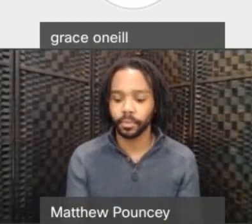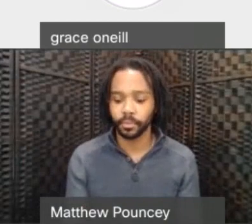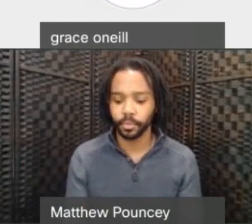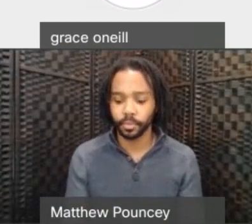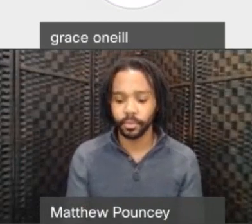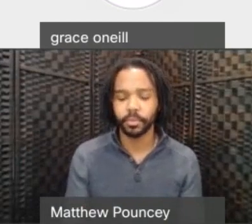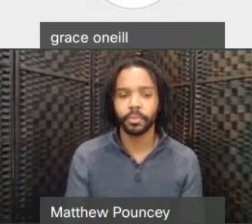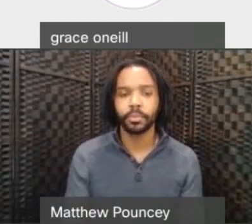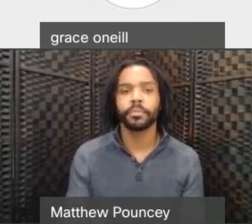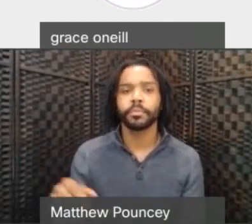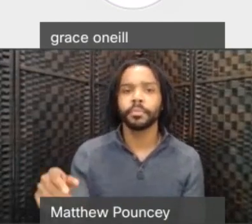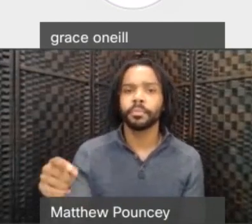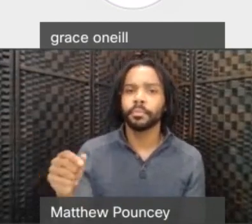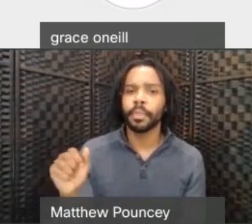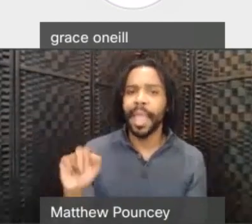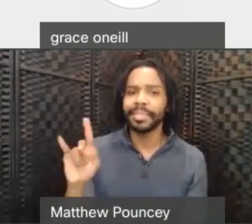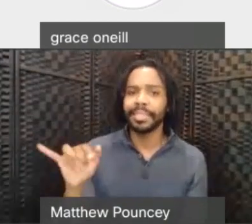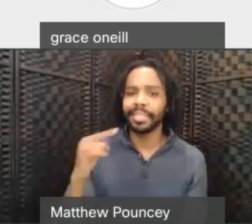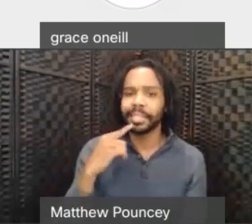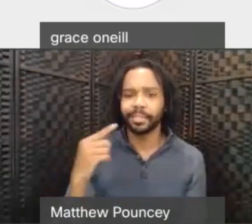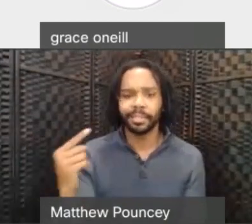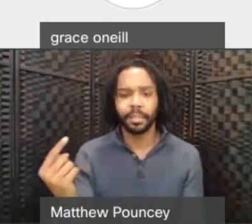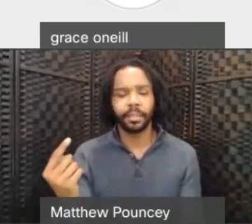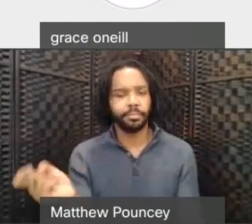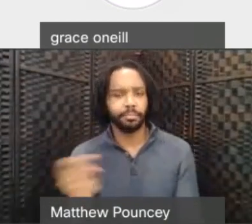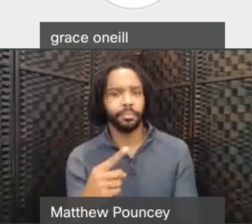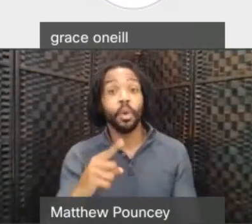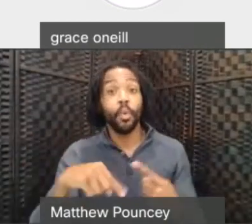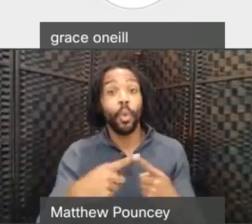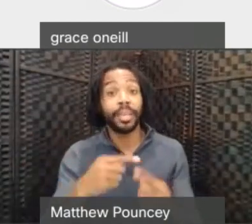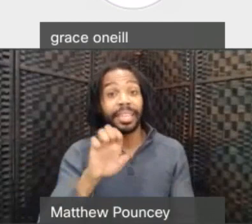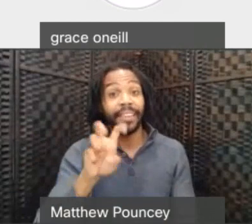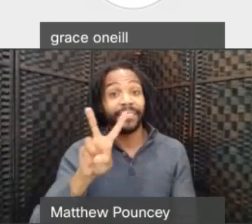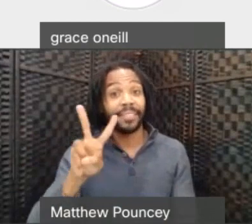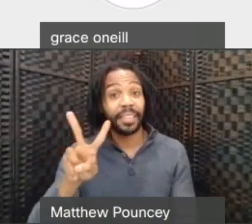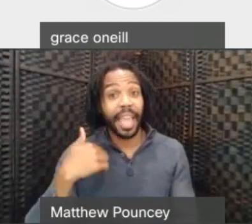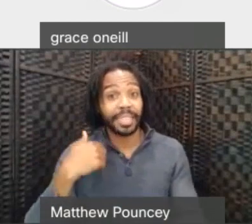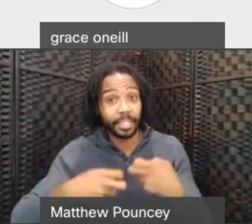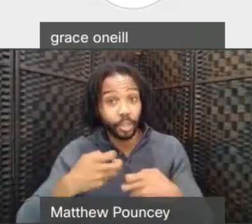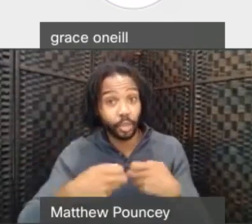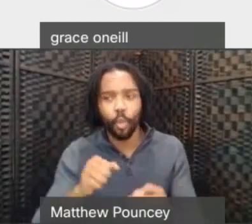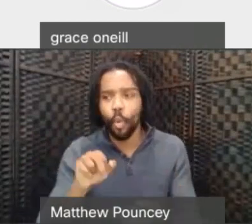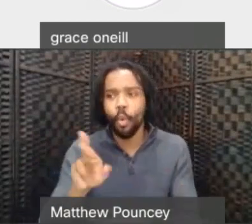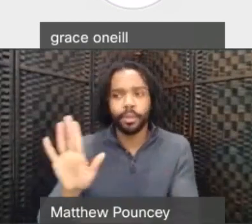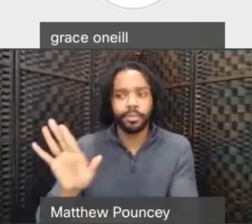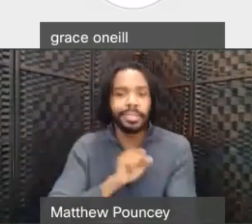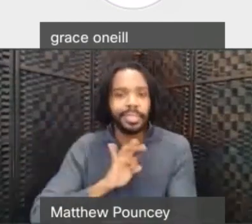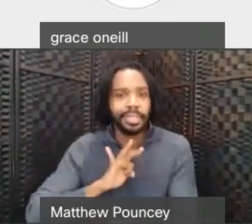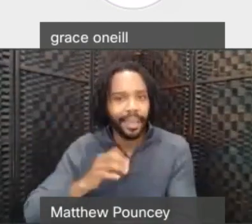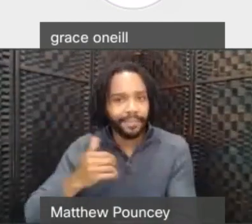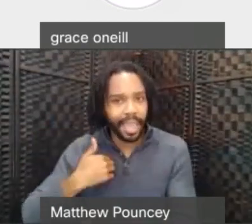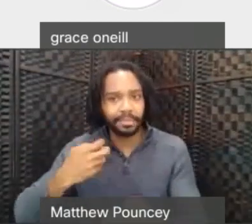Someone has asked, when EVV has issues and when staff have issues signing in to SAN data,